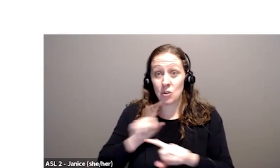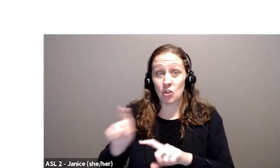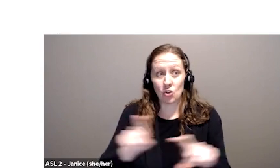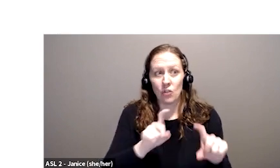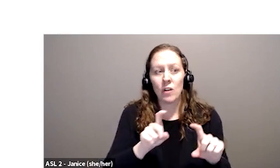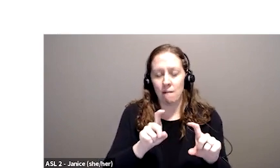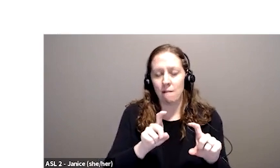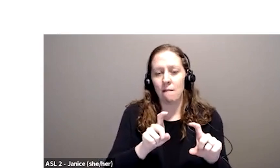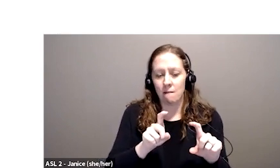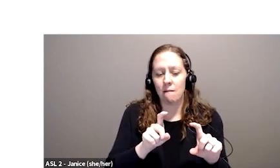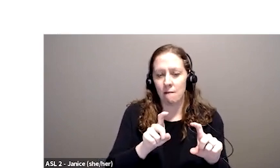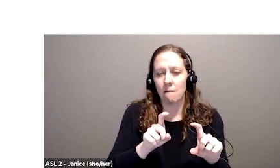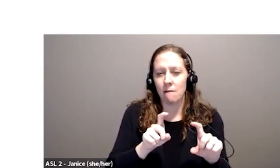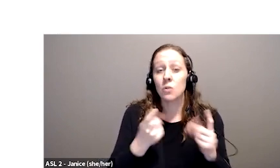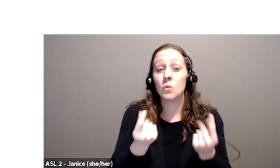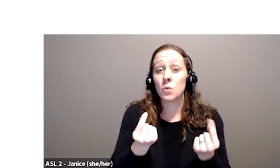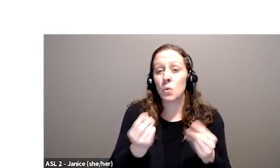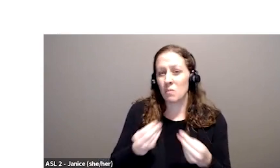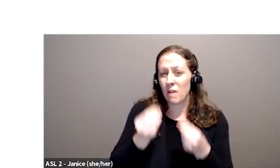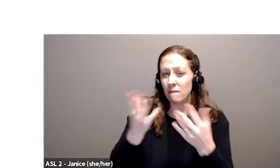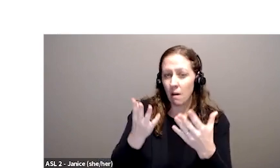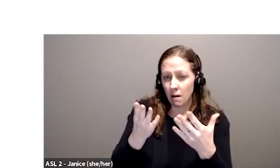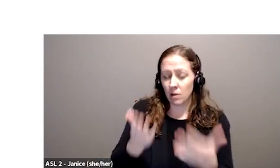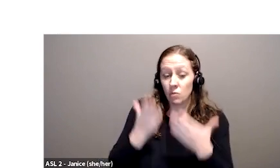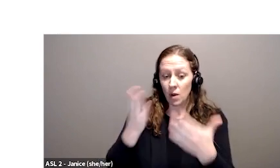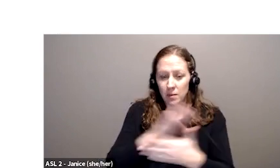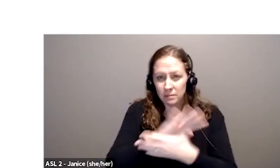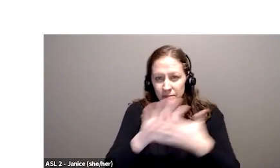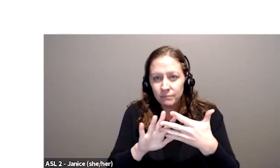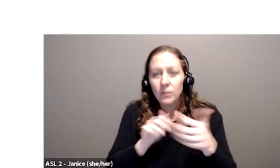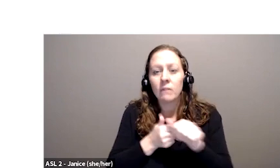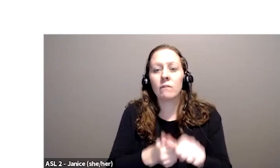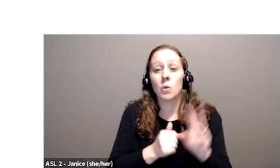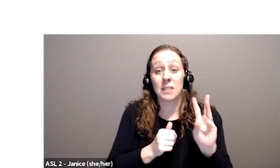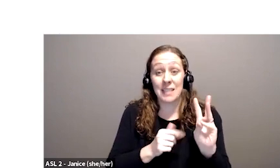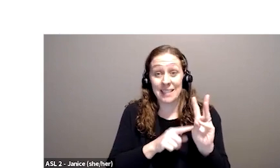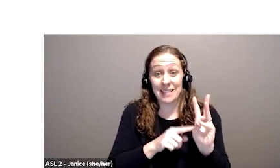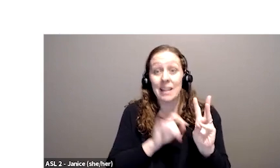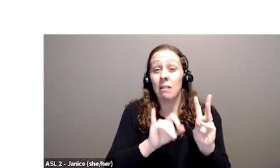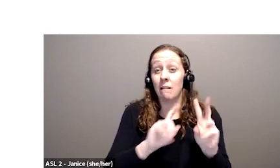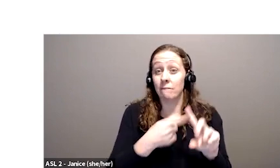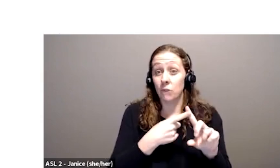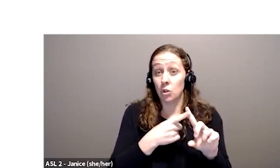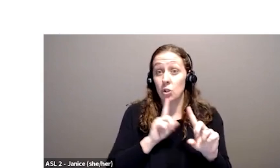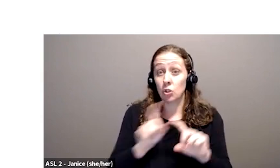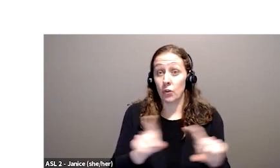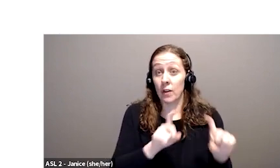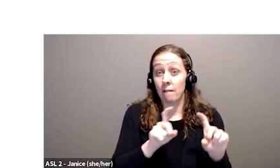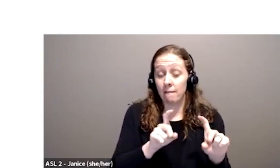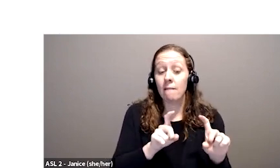that correspond with each of the 6 challenge areas, all of which were identified in the first Delphi, as I mentioned